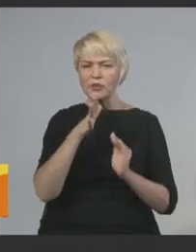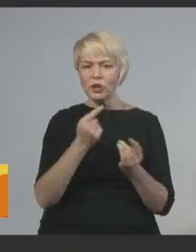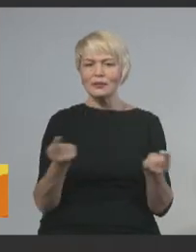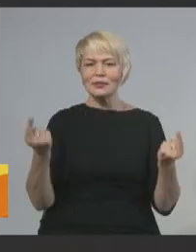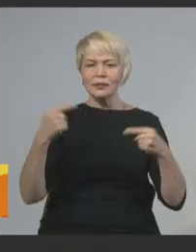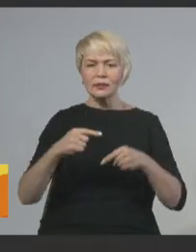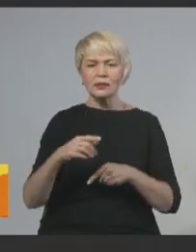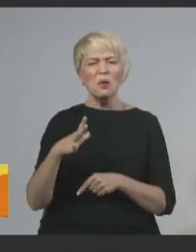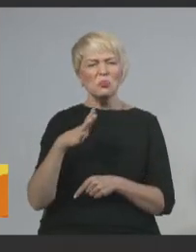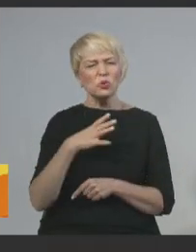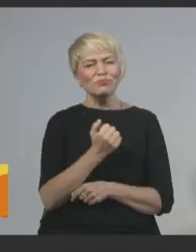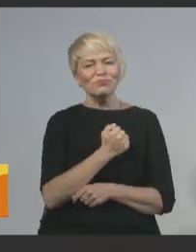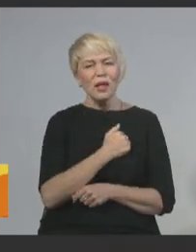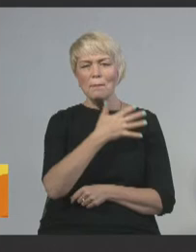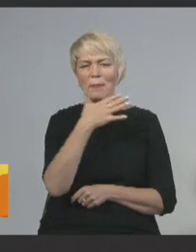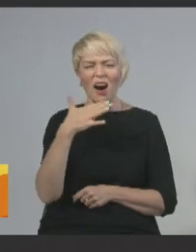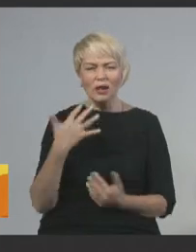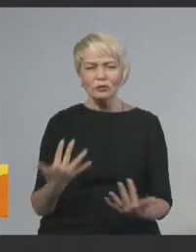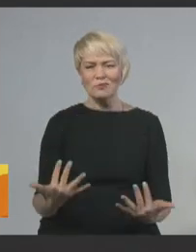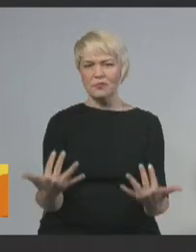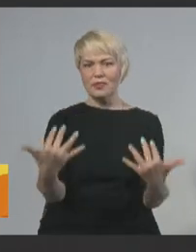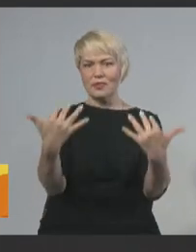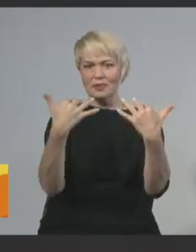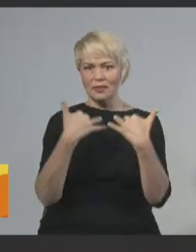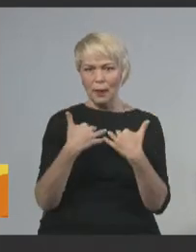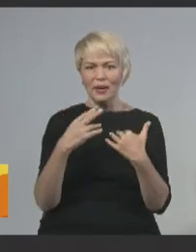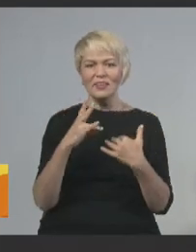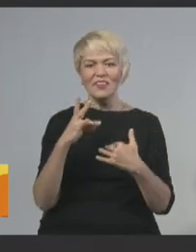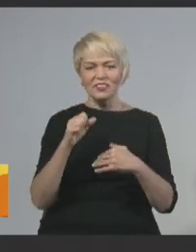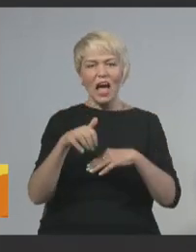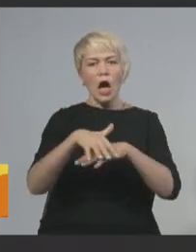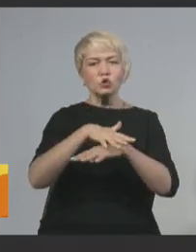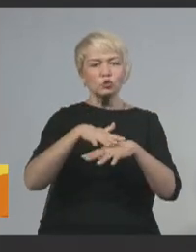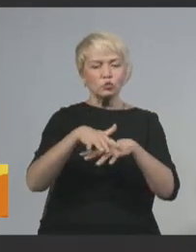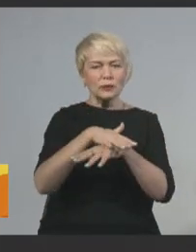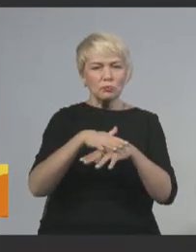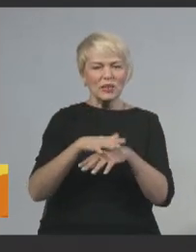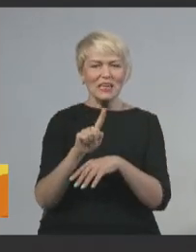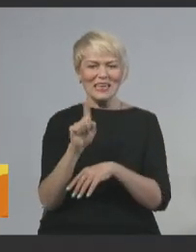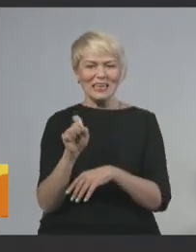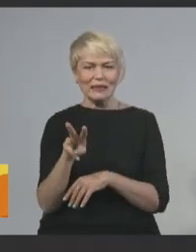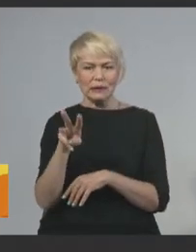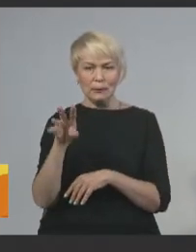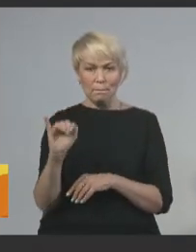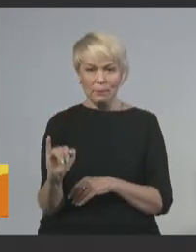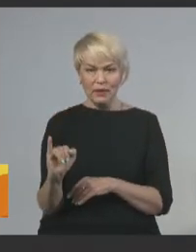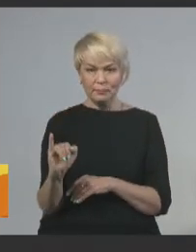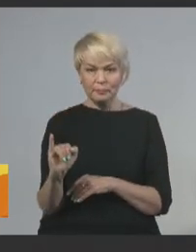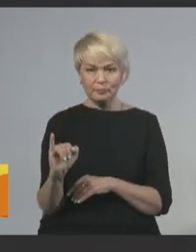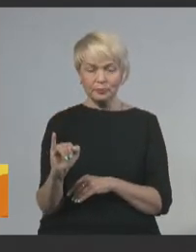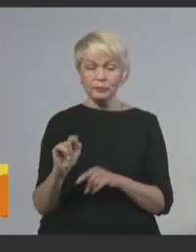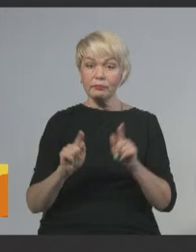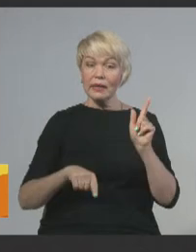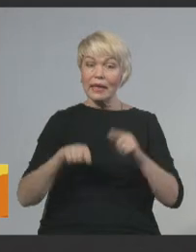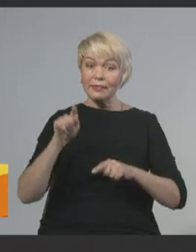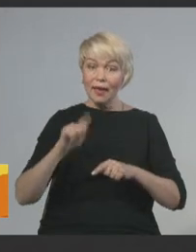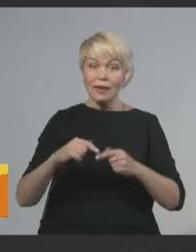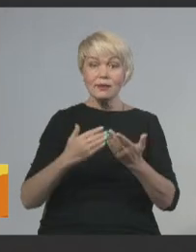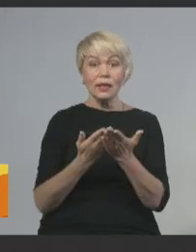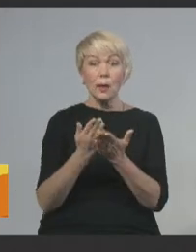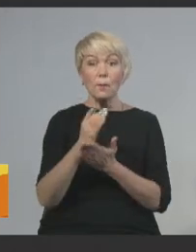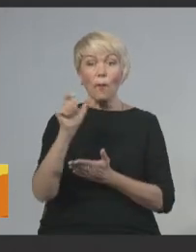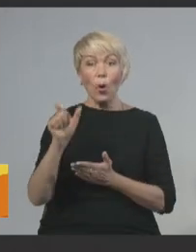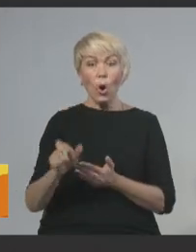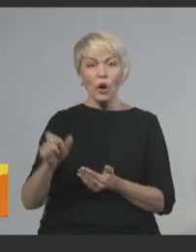public service media from some spheres within some politicians on the